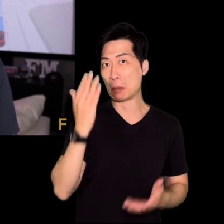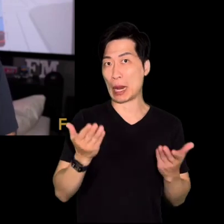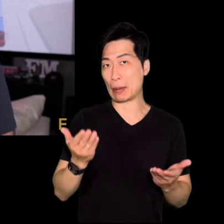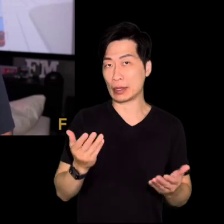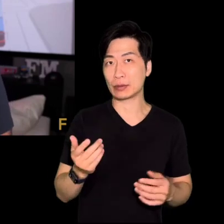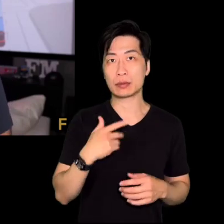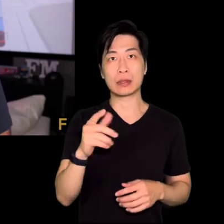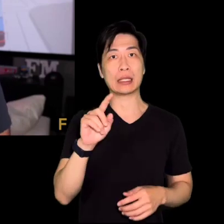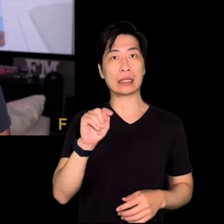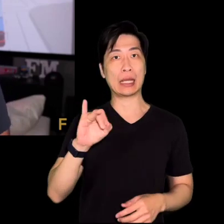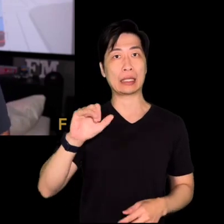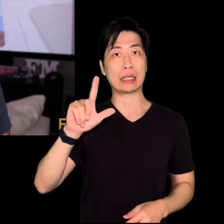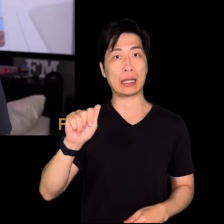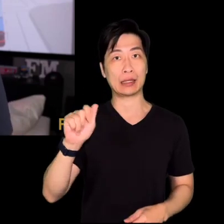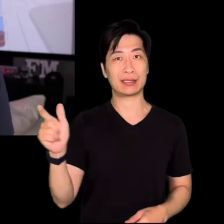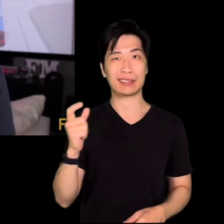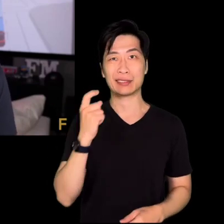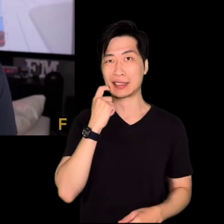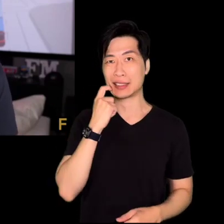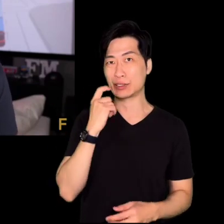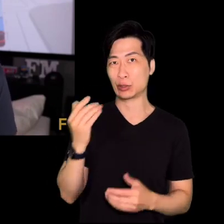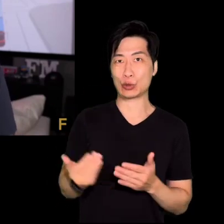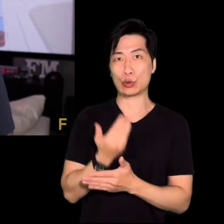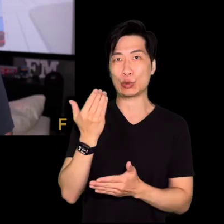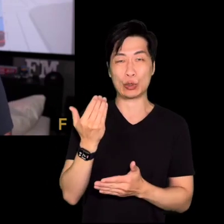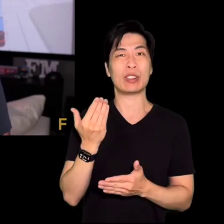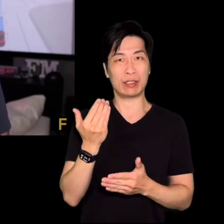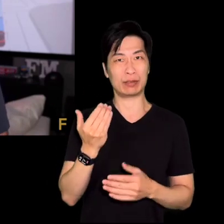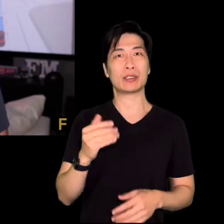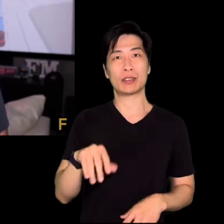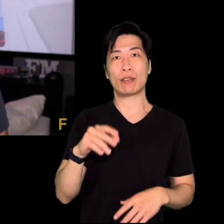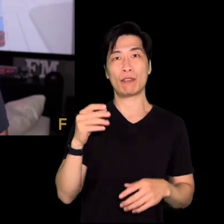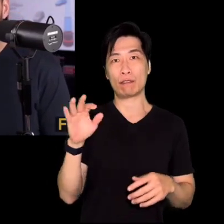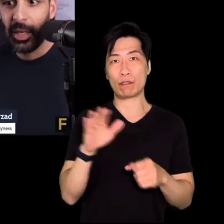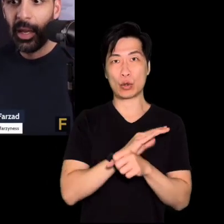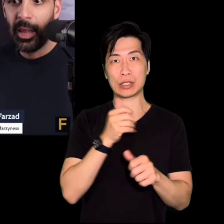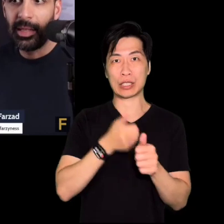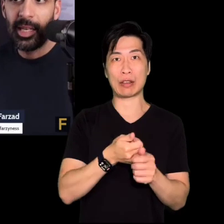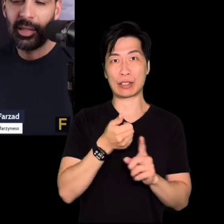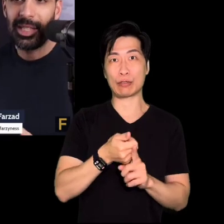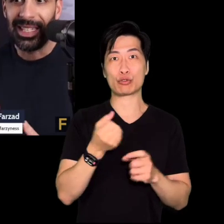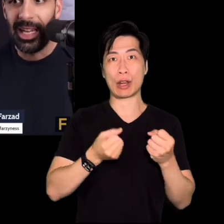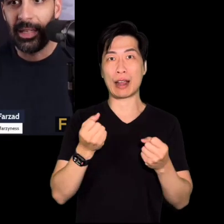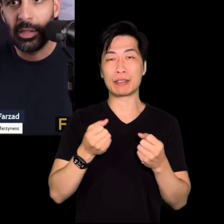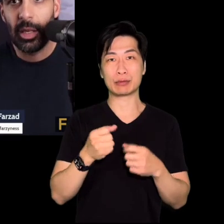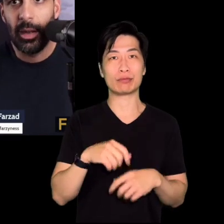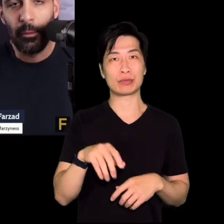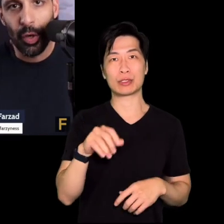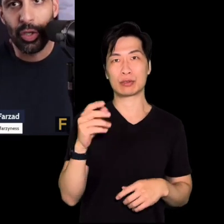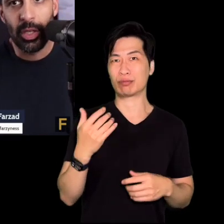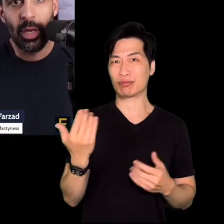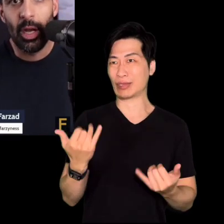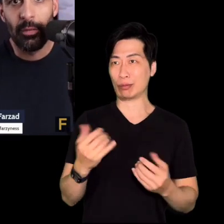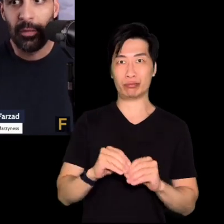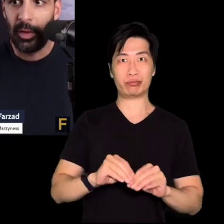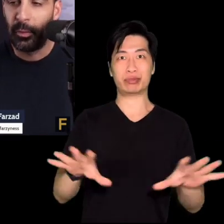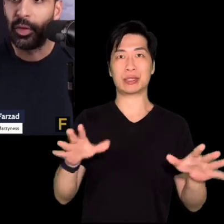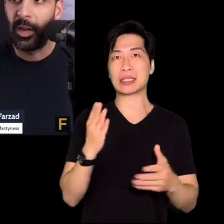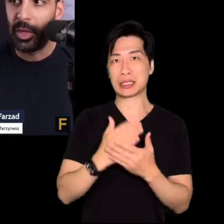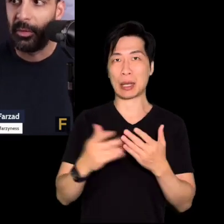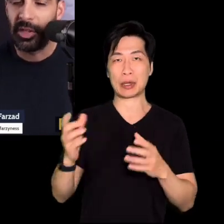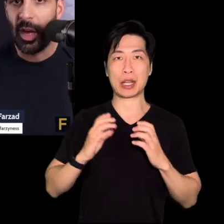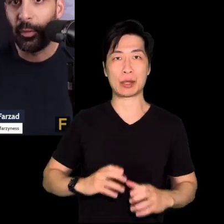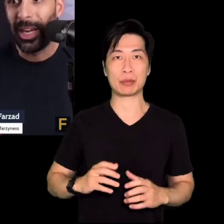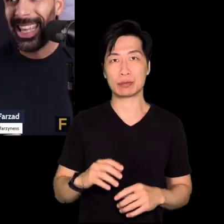So, if you follow Tesla closely, you know, maybe, I'm guessing yes, that Tesla's latest version of their